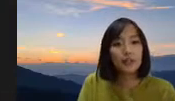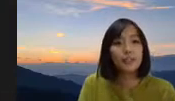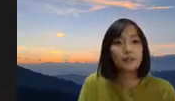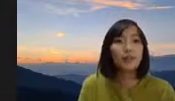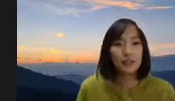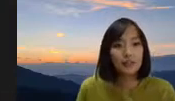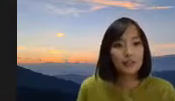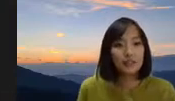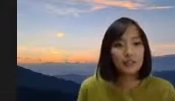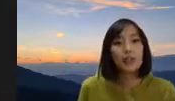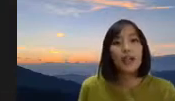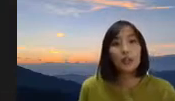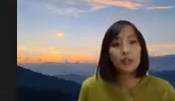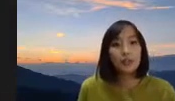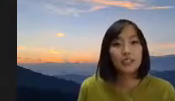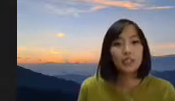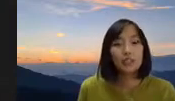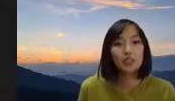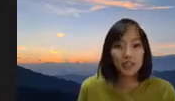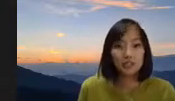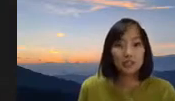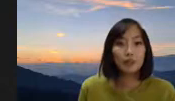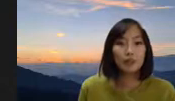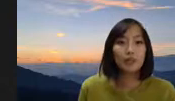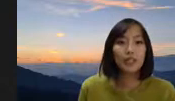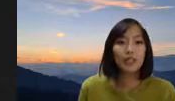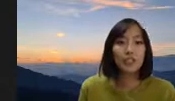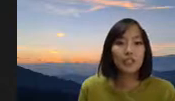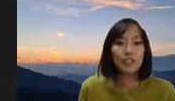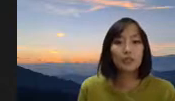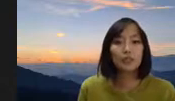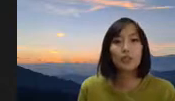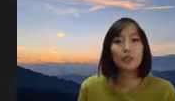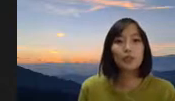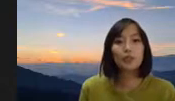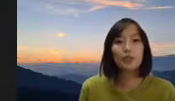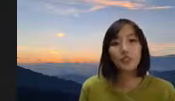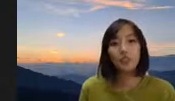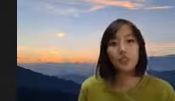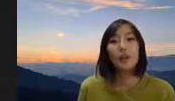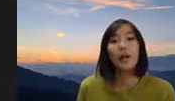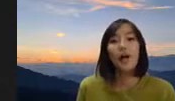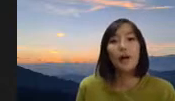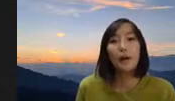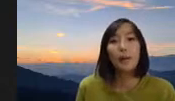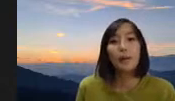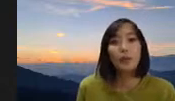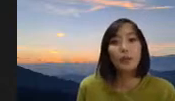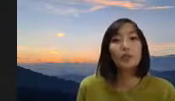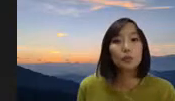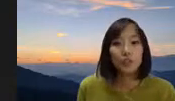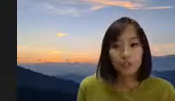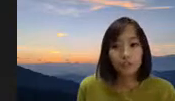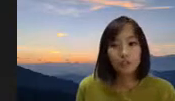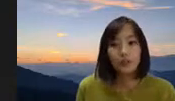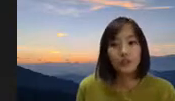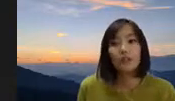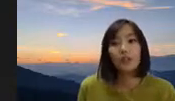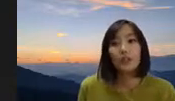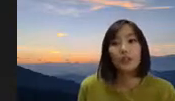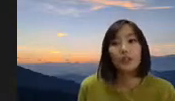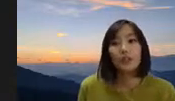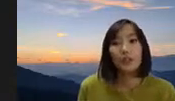This webinar is being recorded, and we will send you the link to UNSTG's Business Operation Strategy YouTube